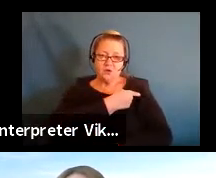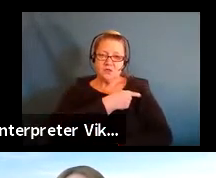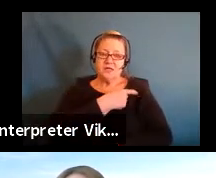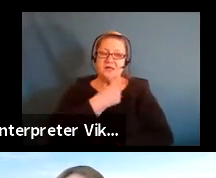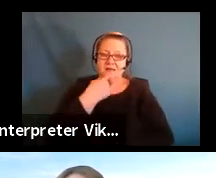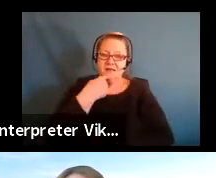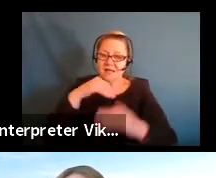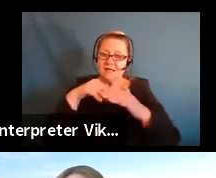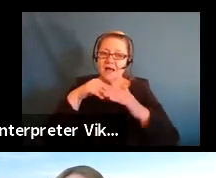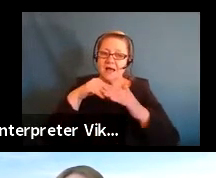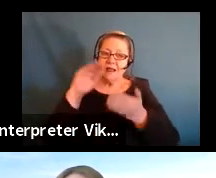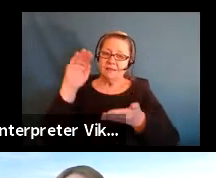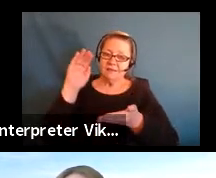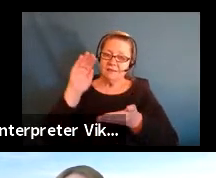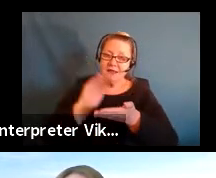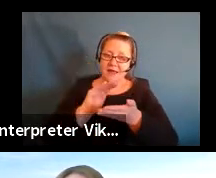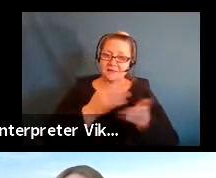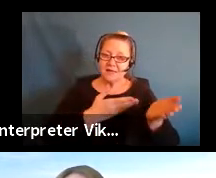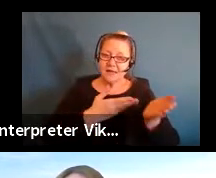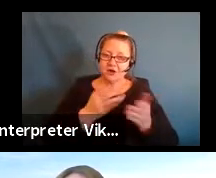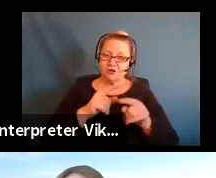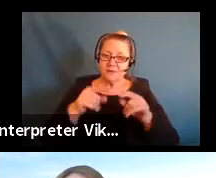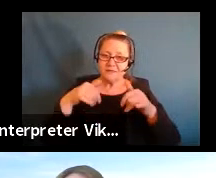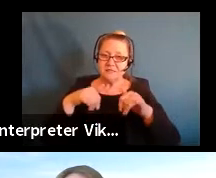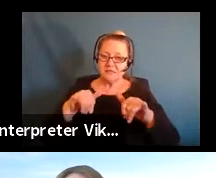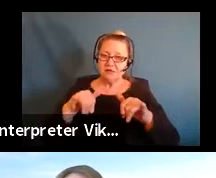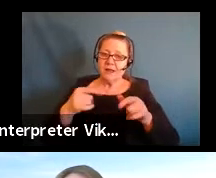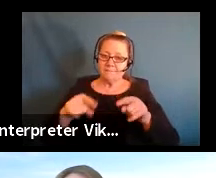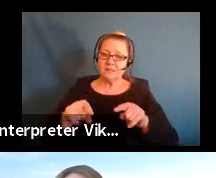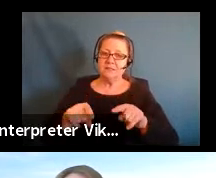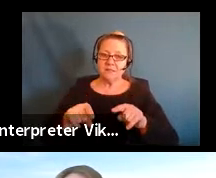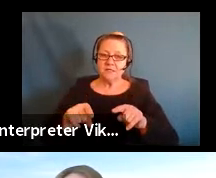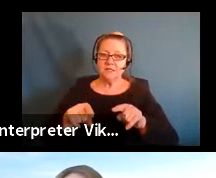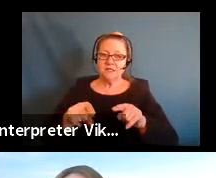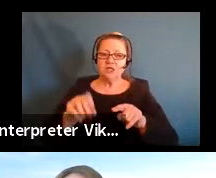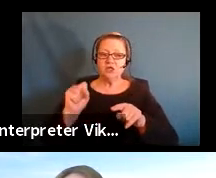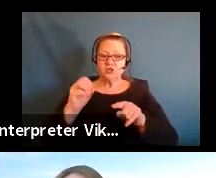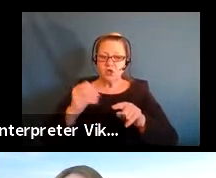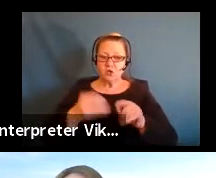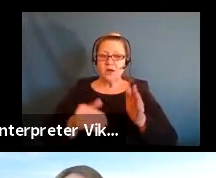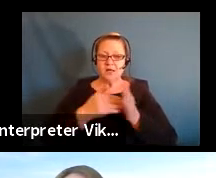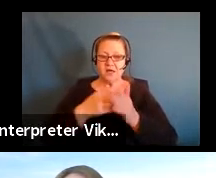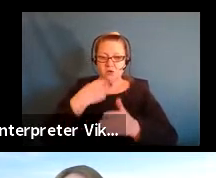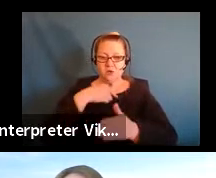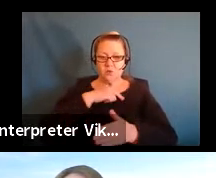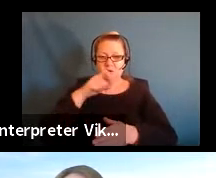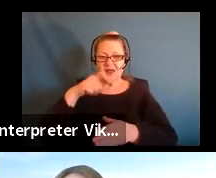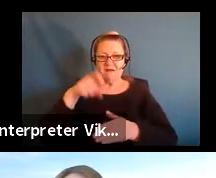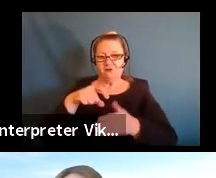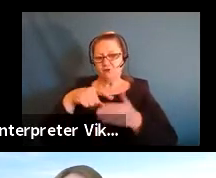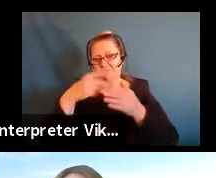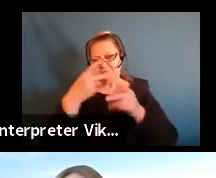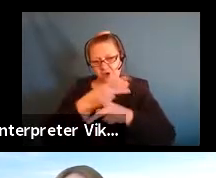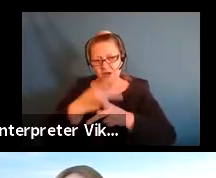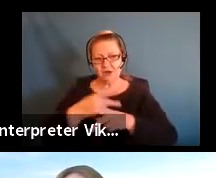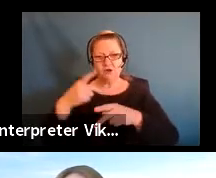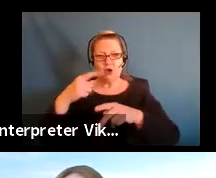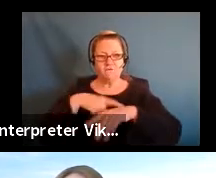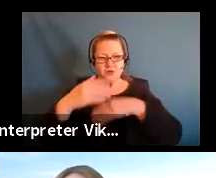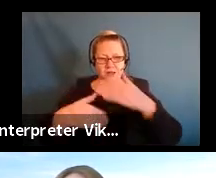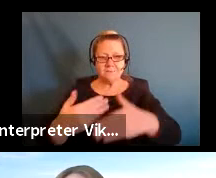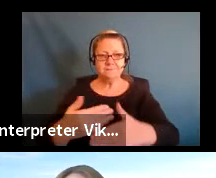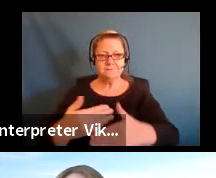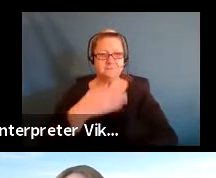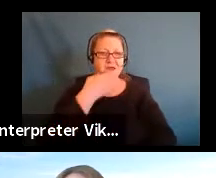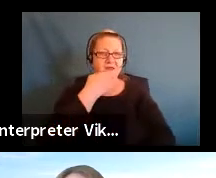less carriage, but there still was some. So again, we're going to have to sort this out over time. Great. Thank